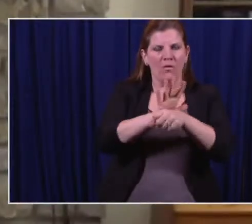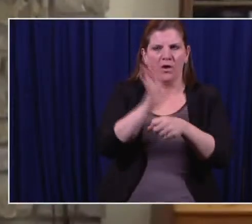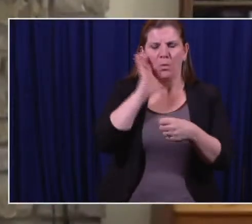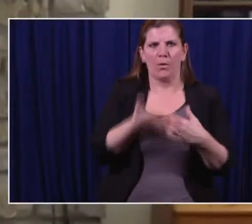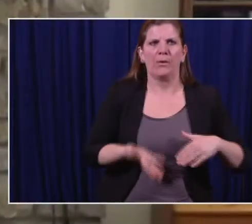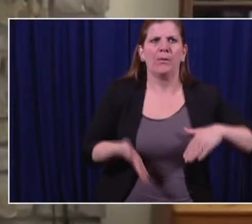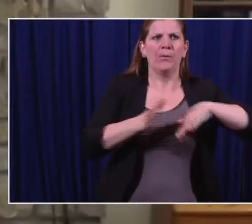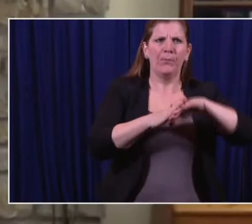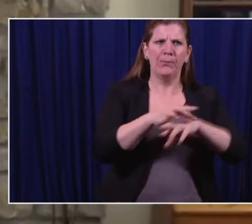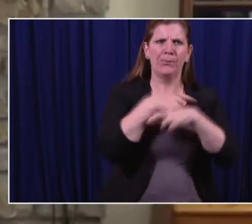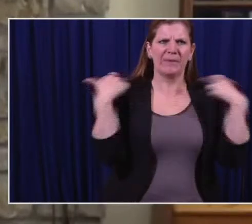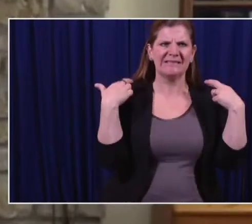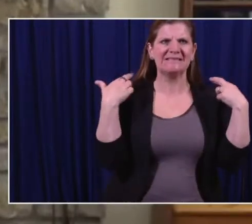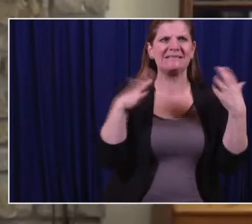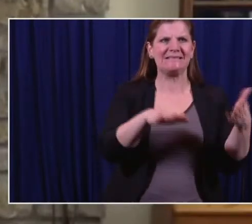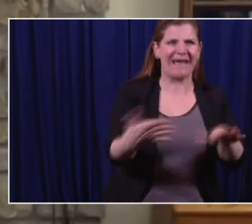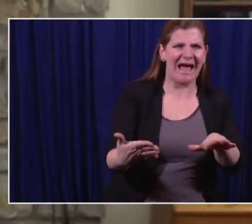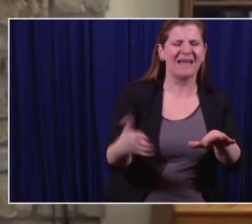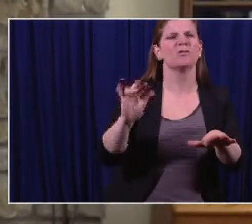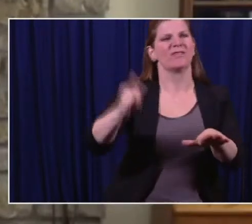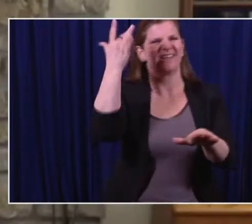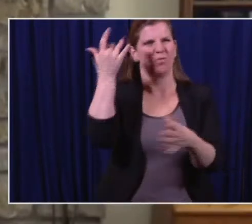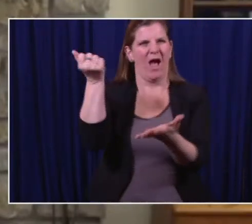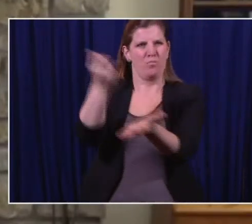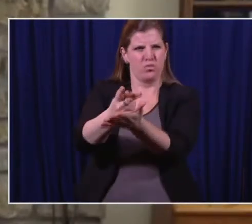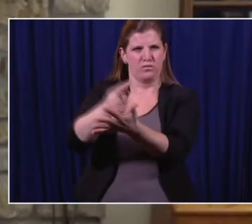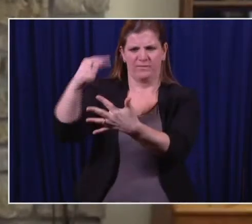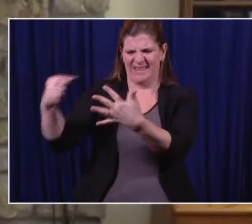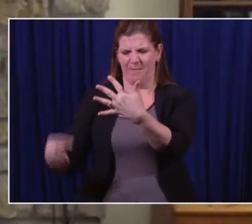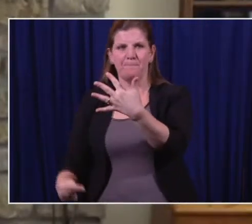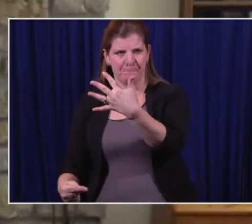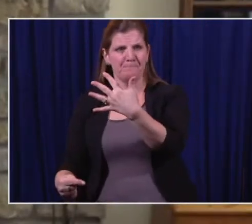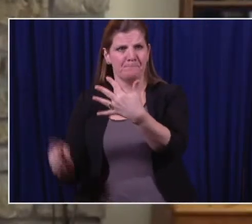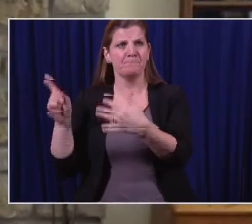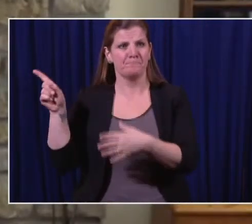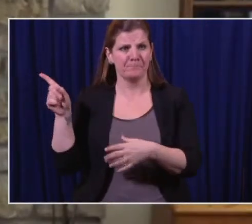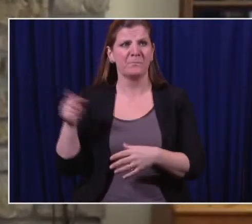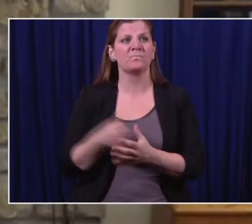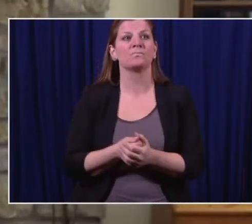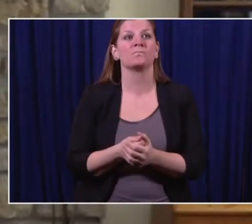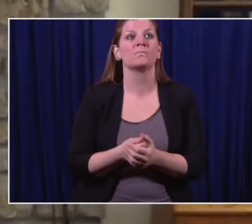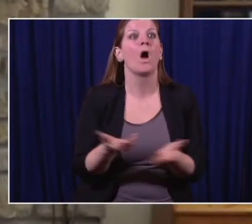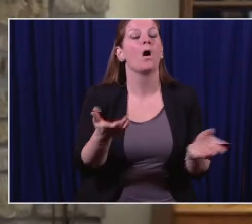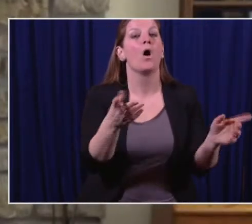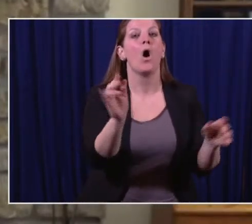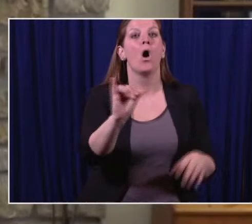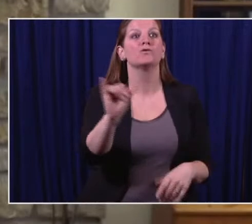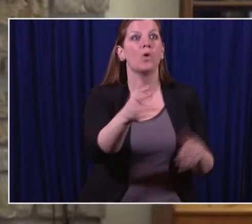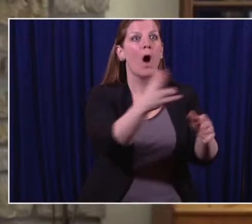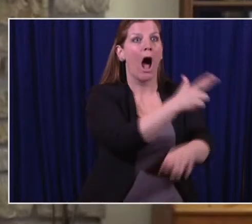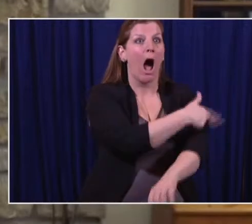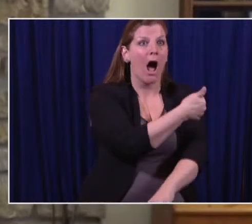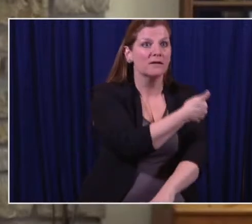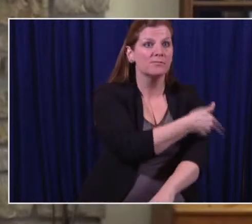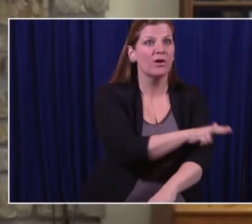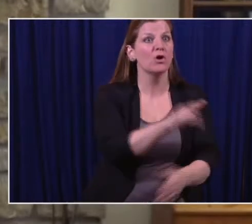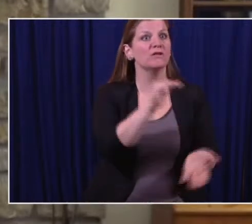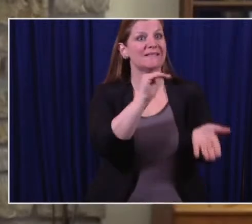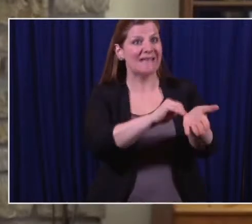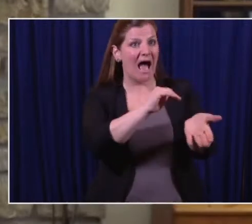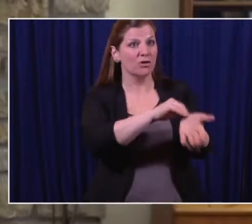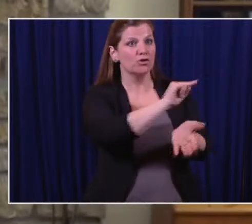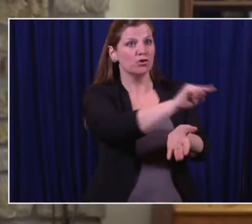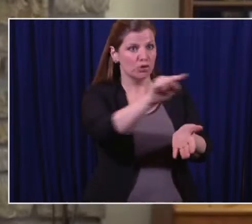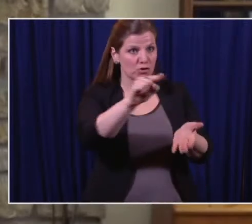So we ask everyone to keep that in mind. We're asking hospitals and doctors who have the